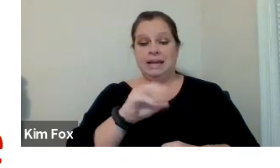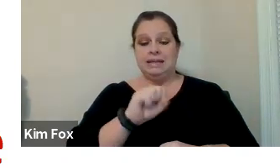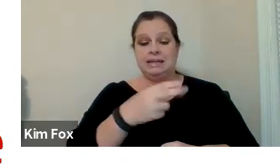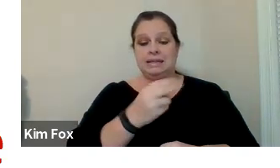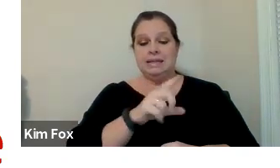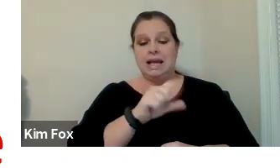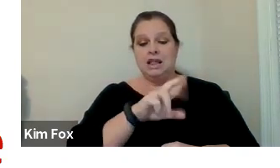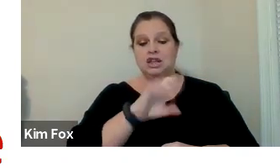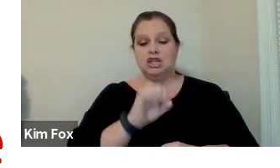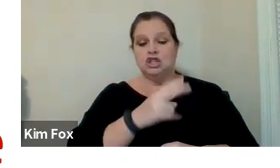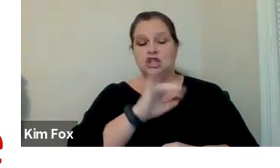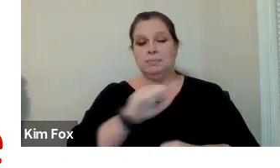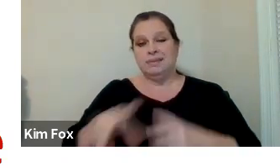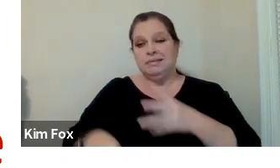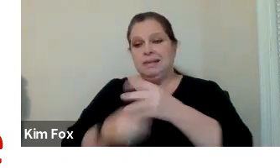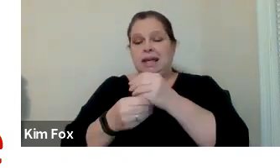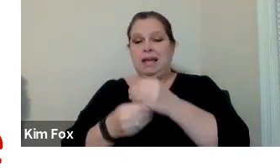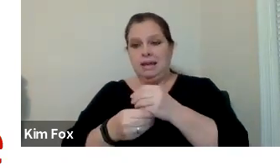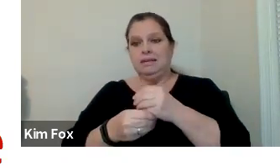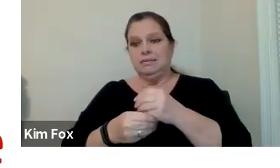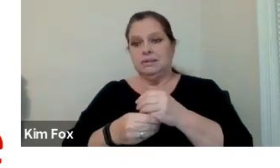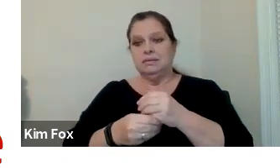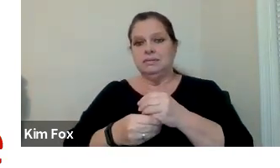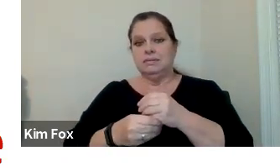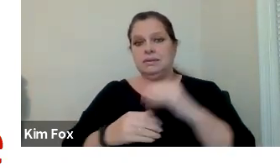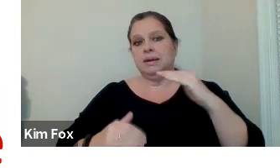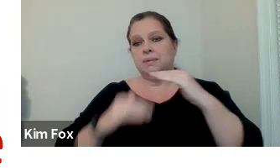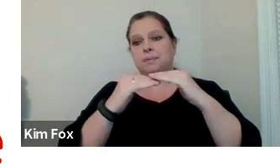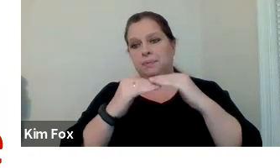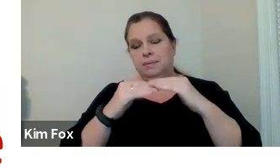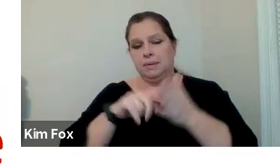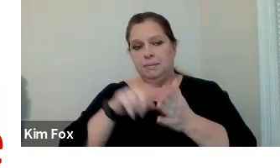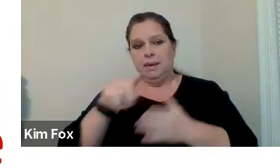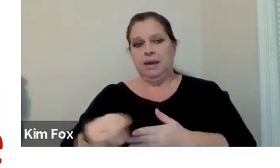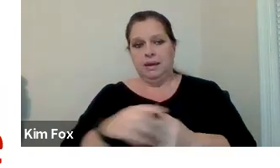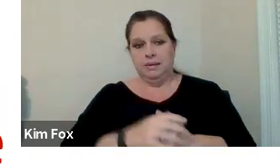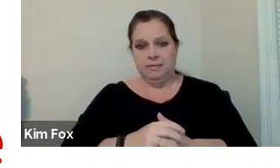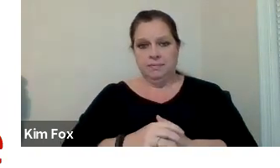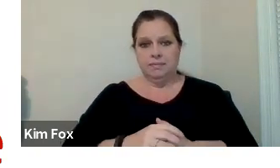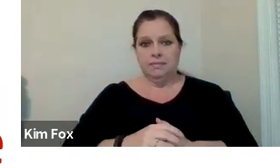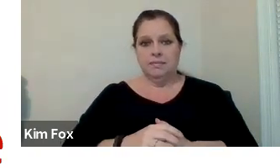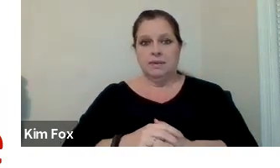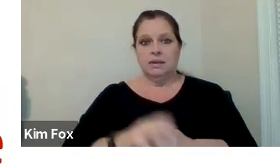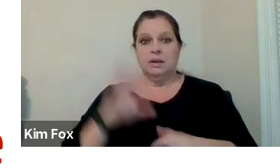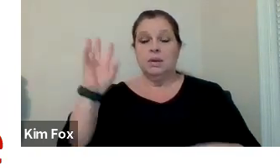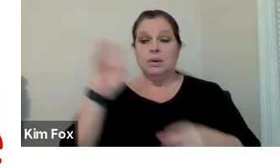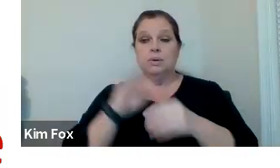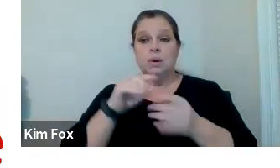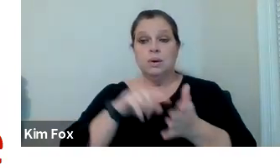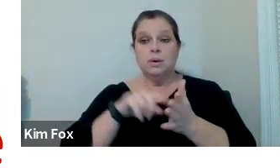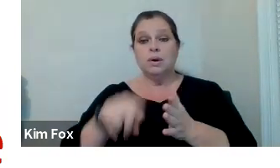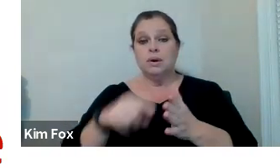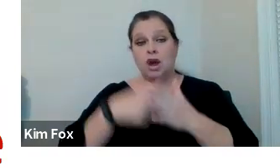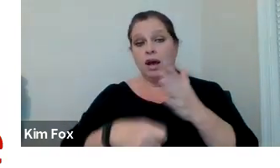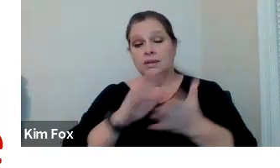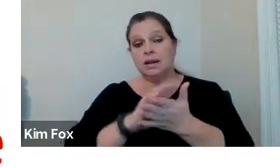the VA Chapter 33, 35, federal, state, local, and private grants, and the total cost of college. So it